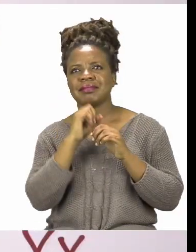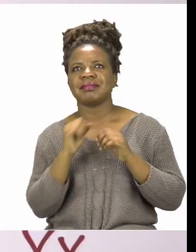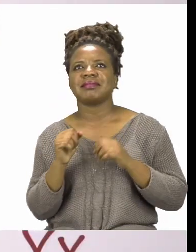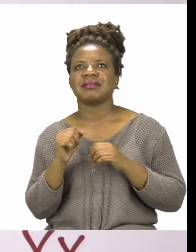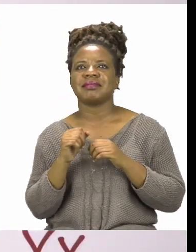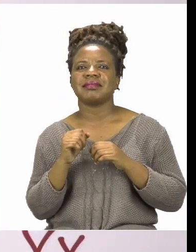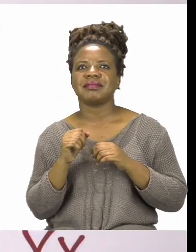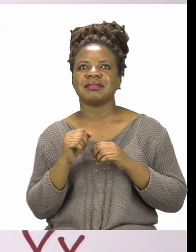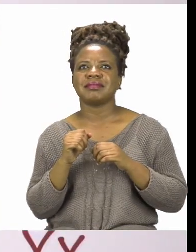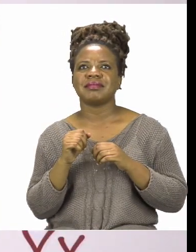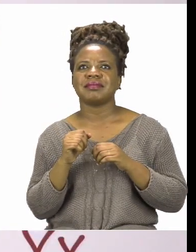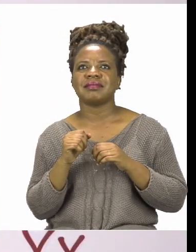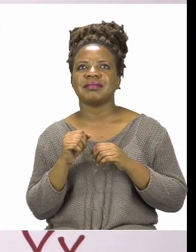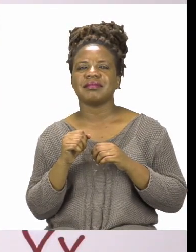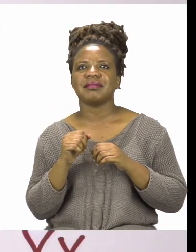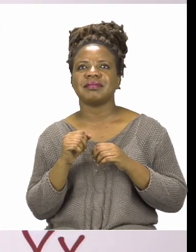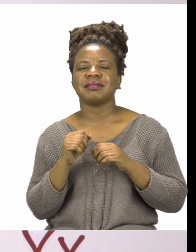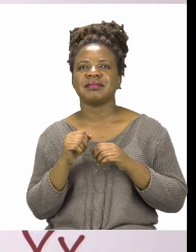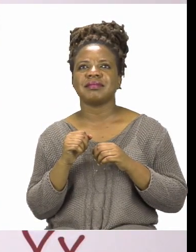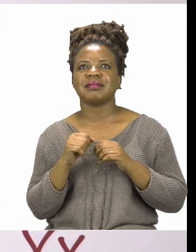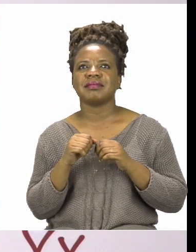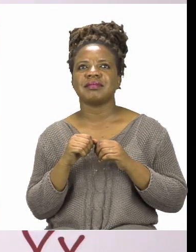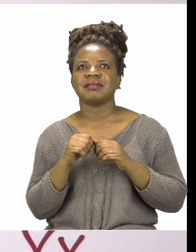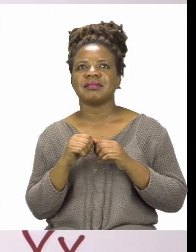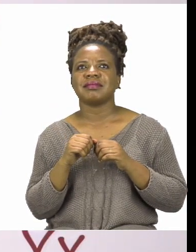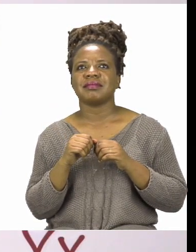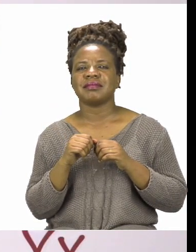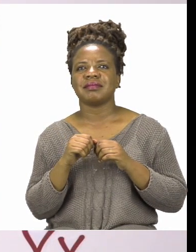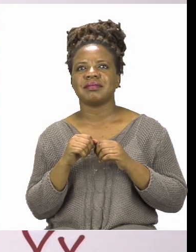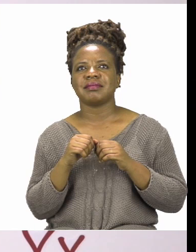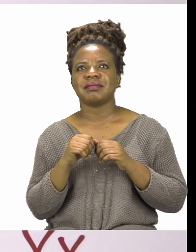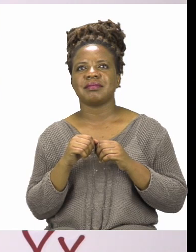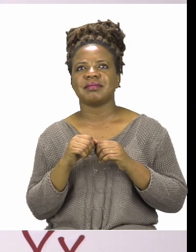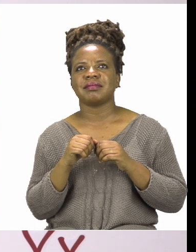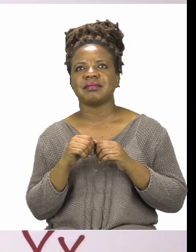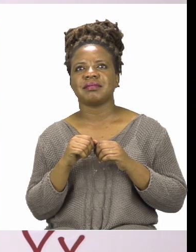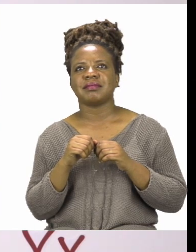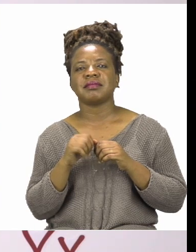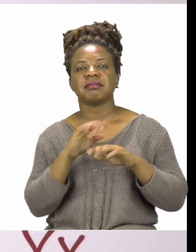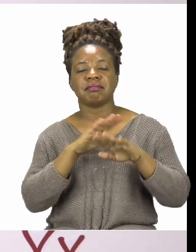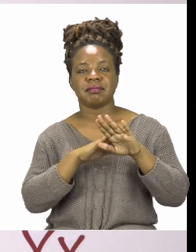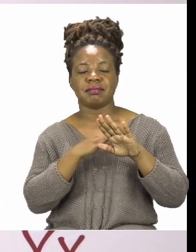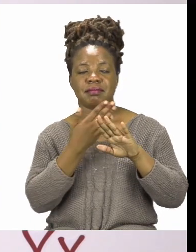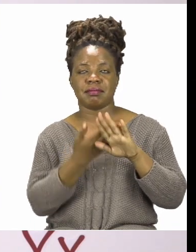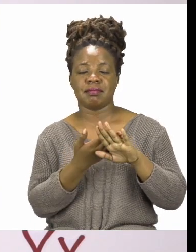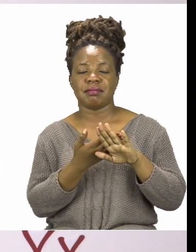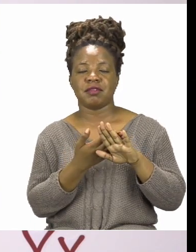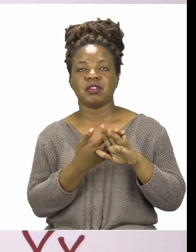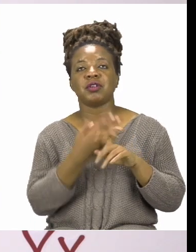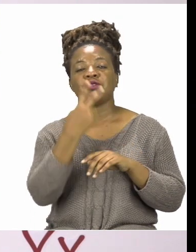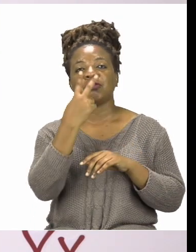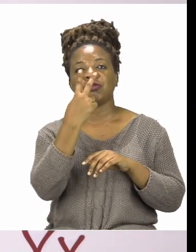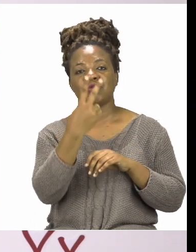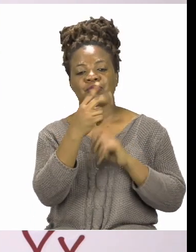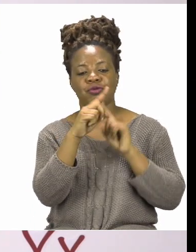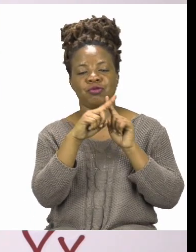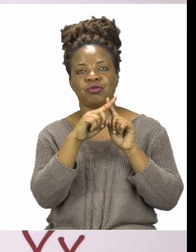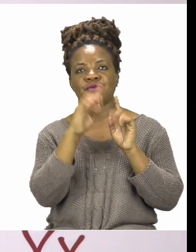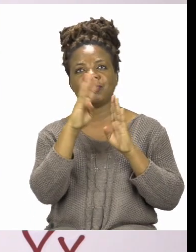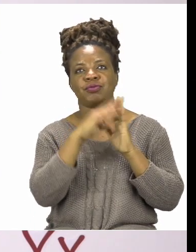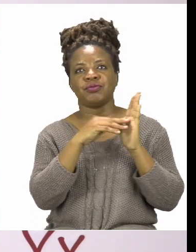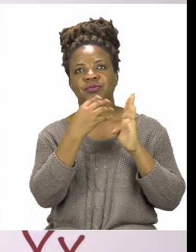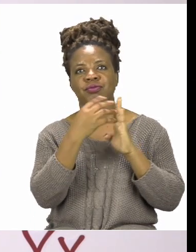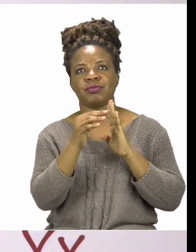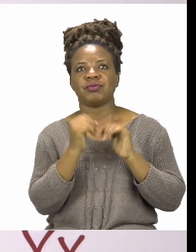look at the board. We're going to use the 2 times table as an example. Now you already know that the 2 times